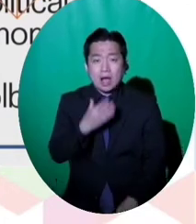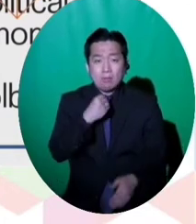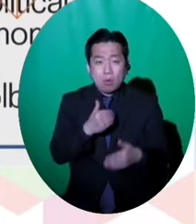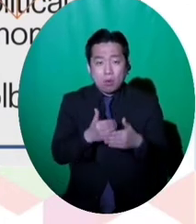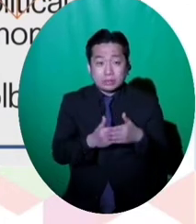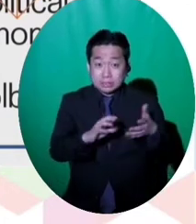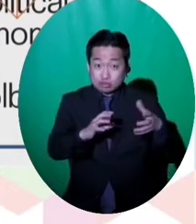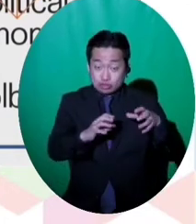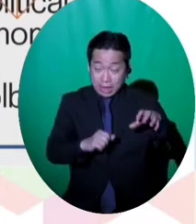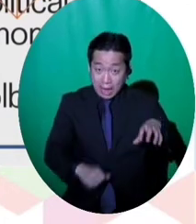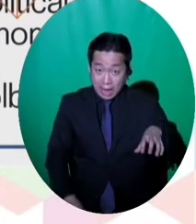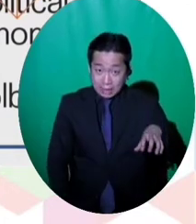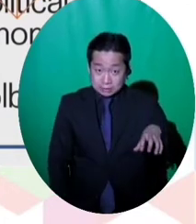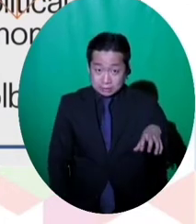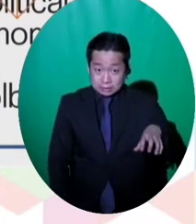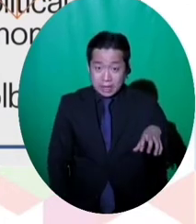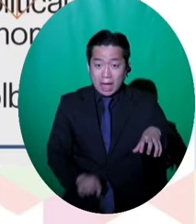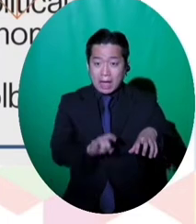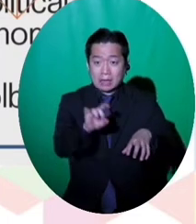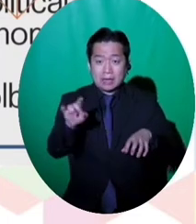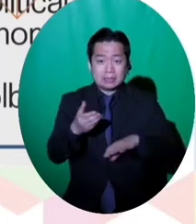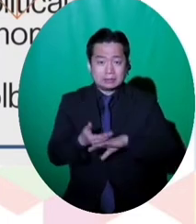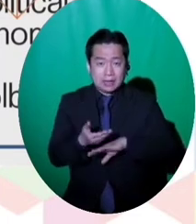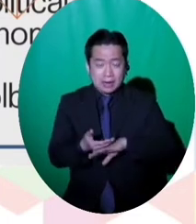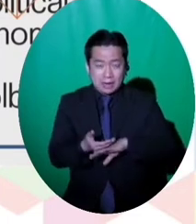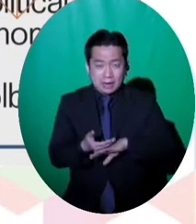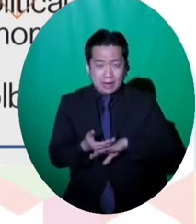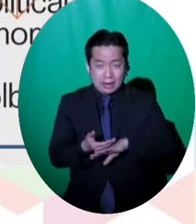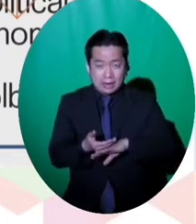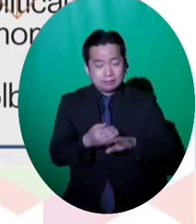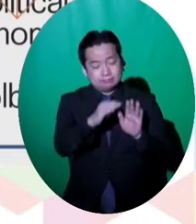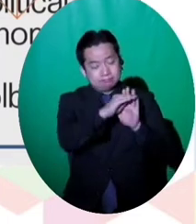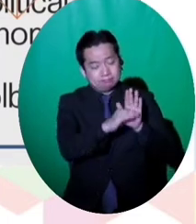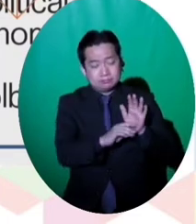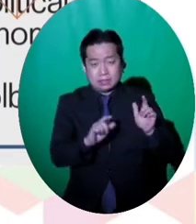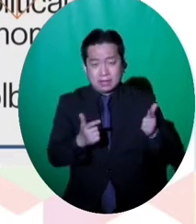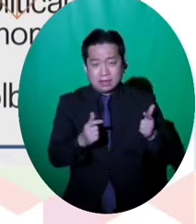different classes, than between the rich and the poor. And to some extent,